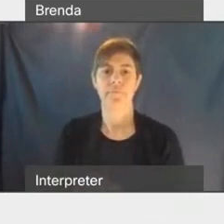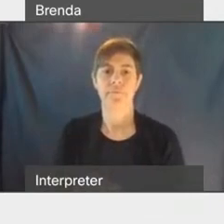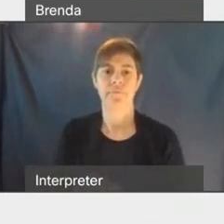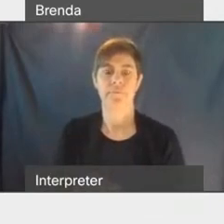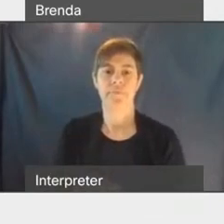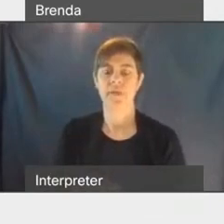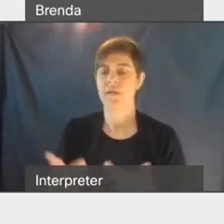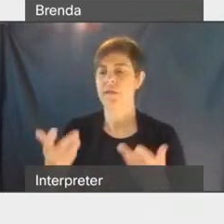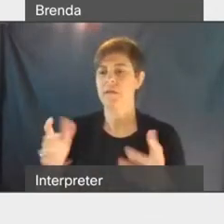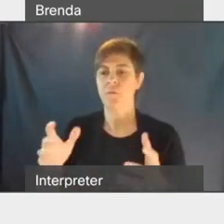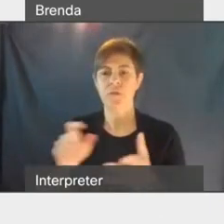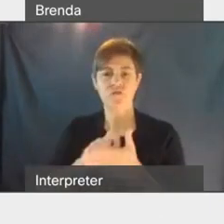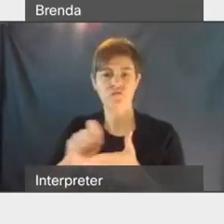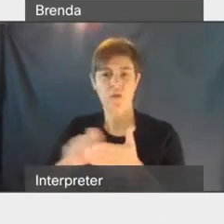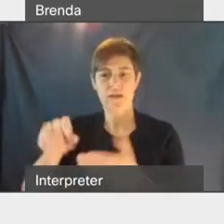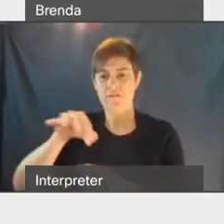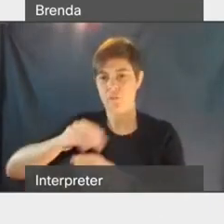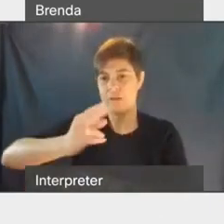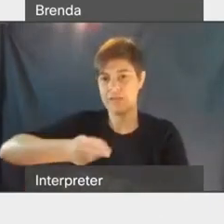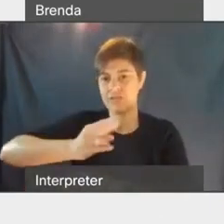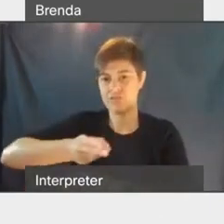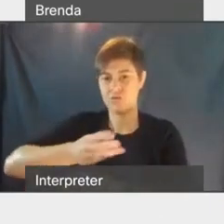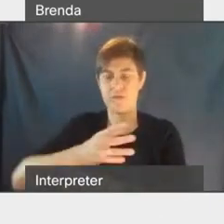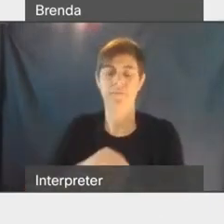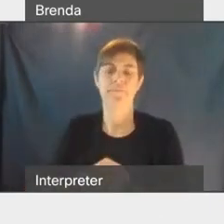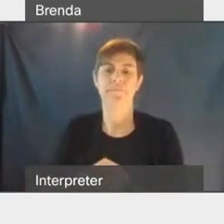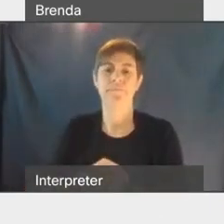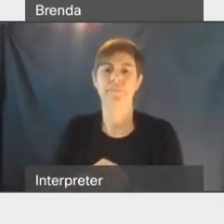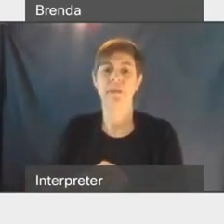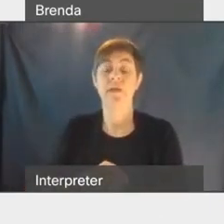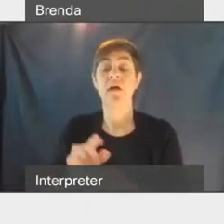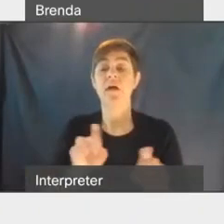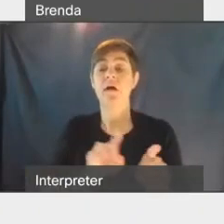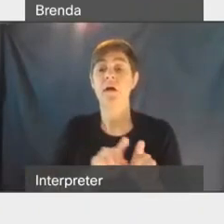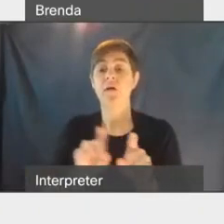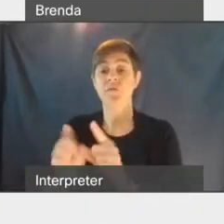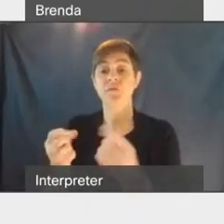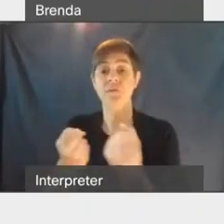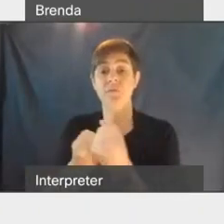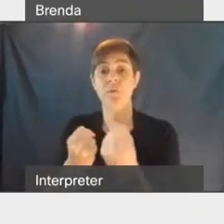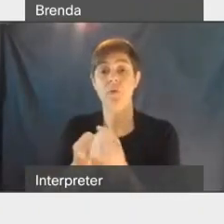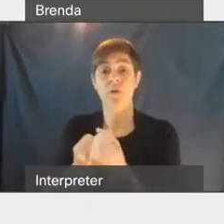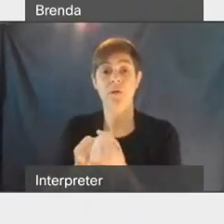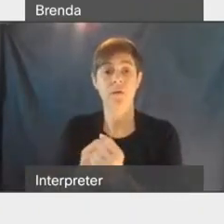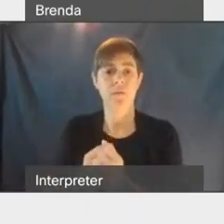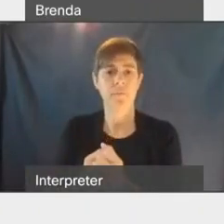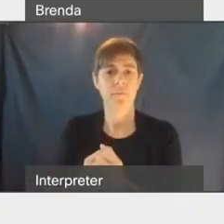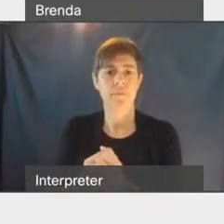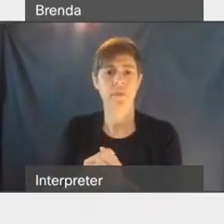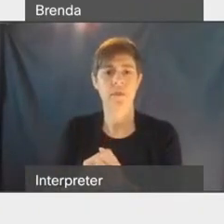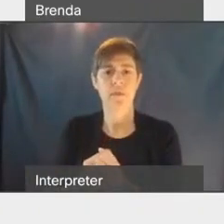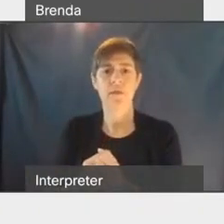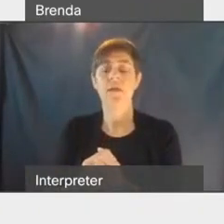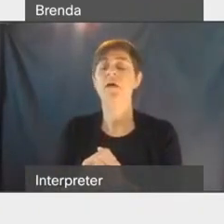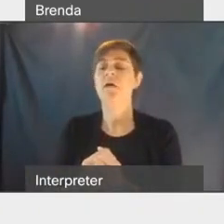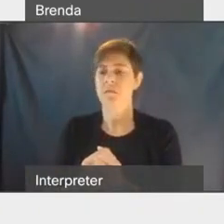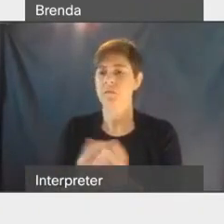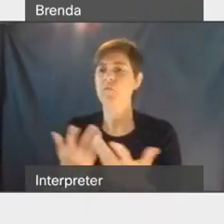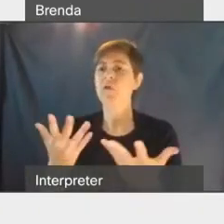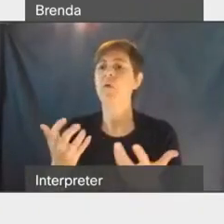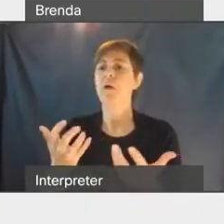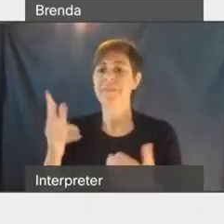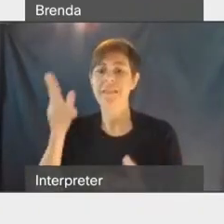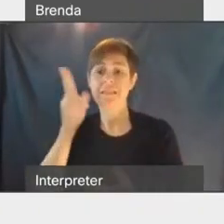candidate residence. The League also supports expanding the listening tour to include additional